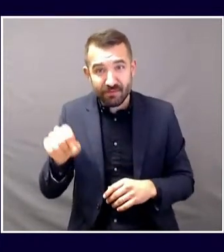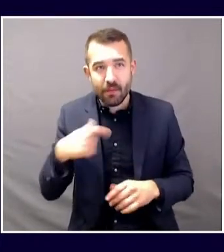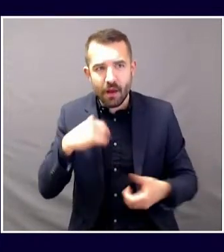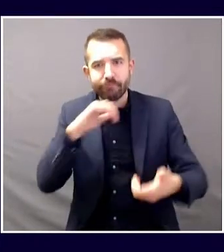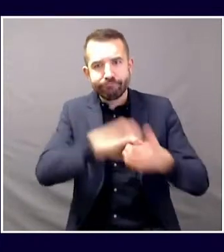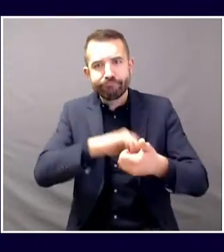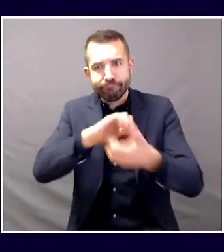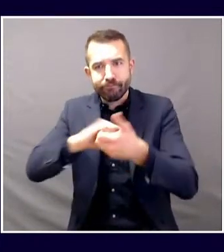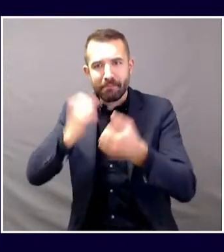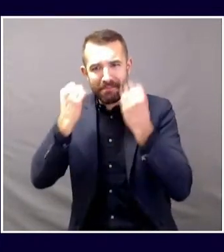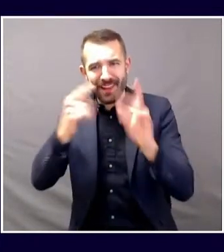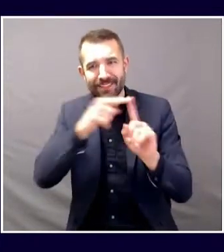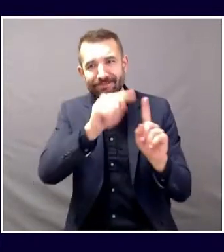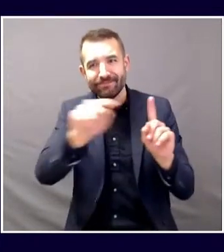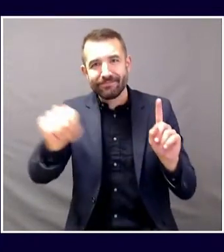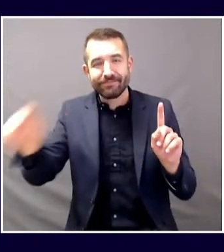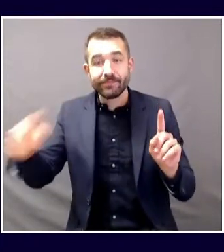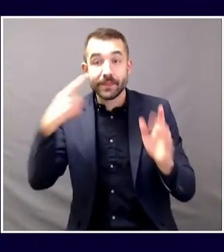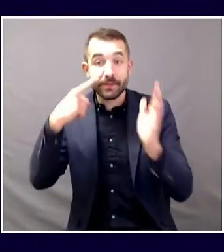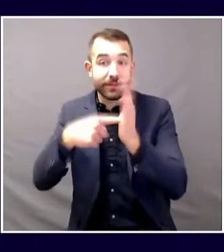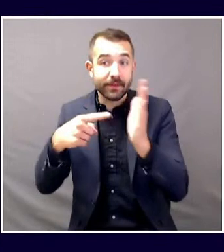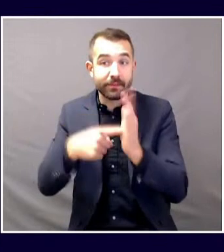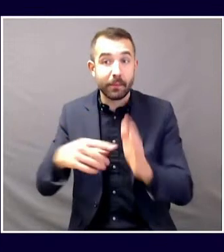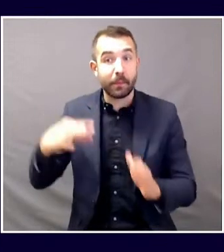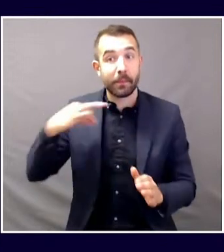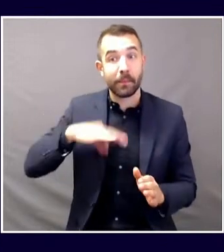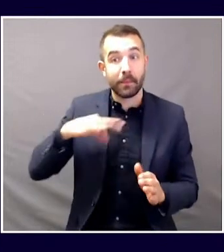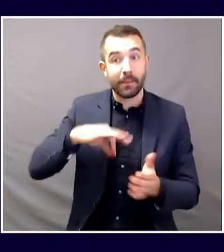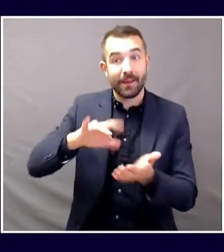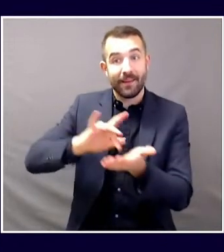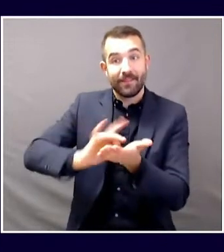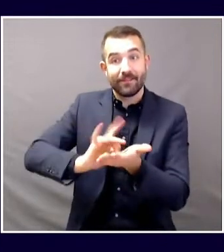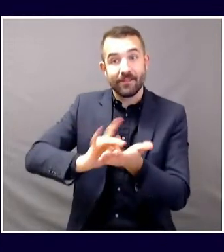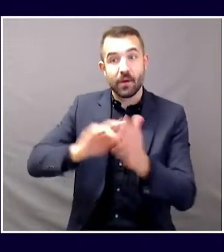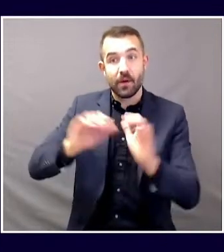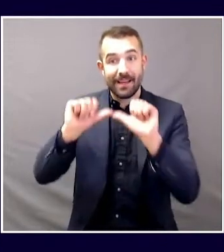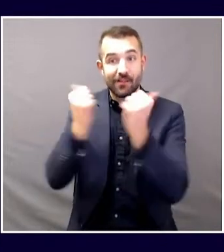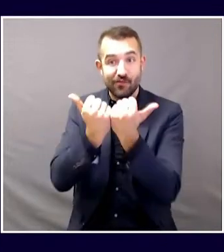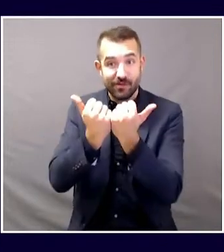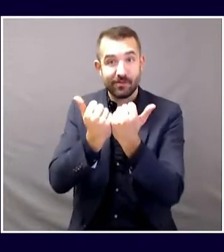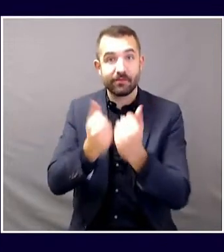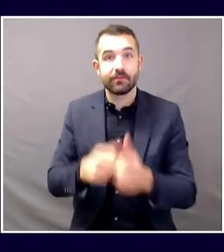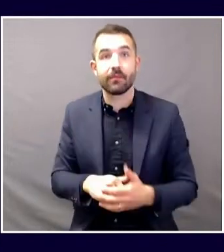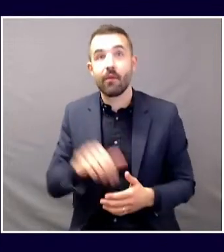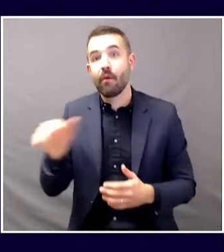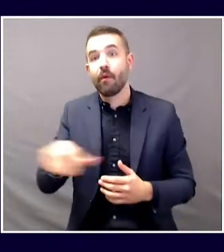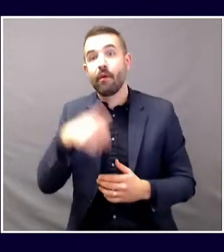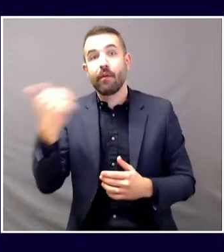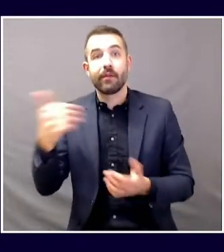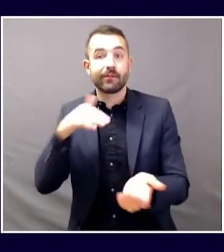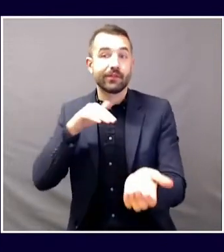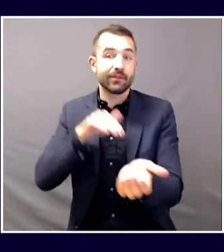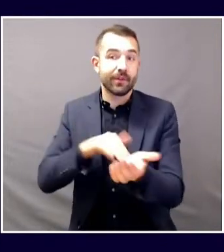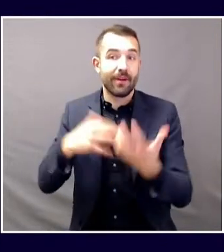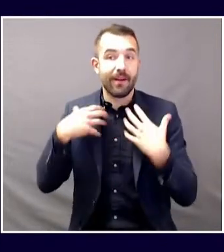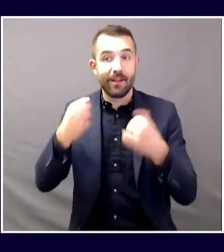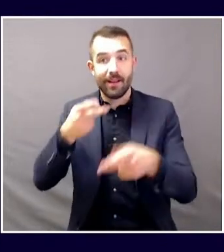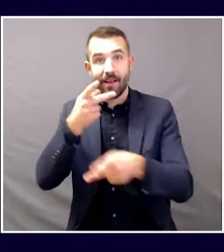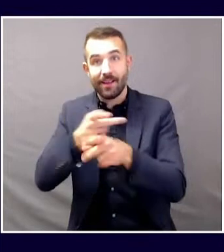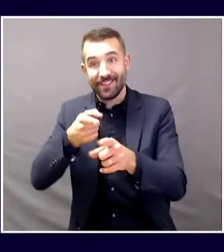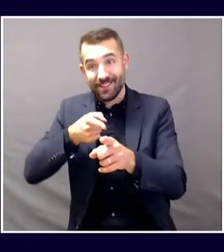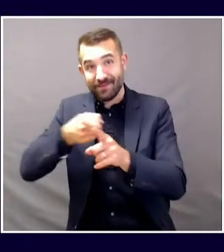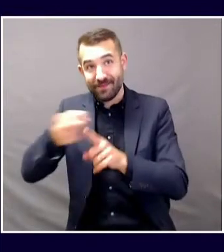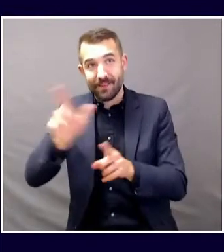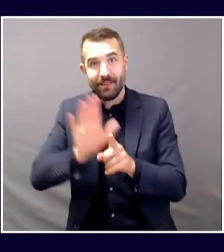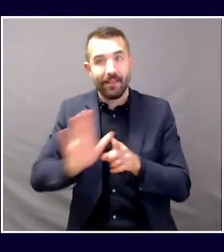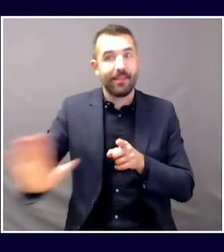Medical Association, as well as healthcare providers who are very well trusted in their community. Some of it involves working with